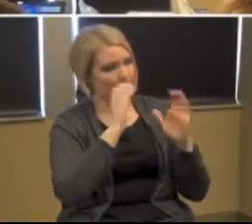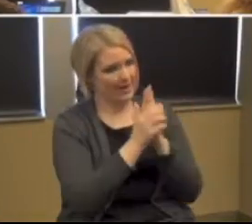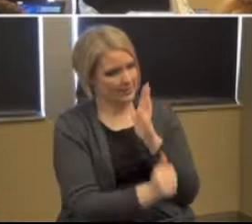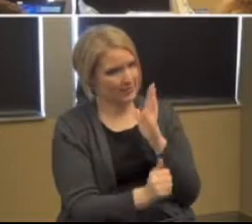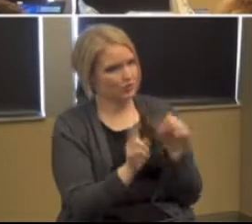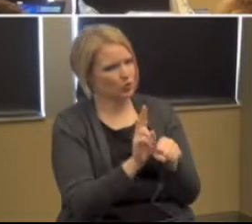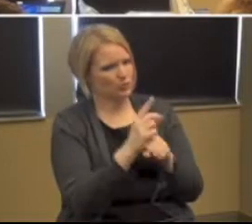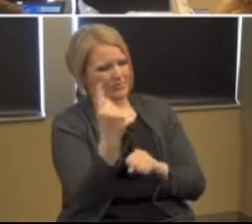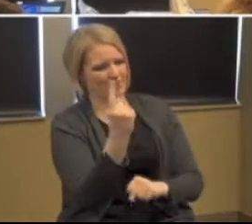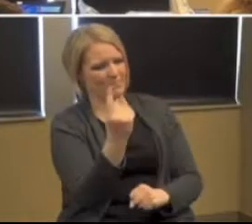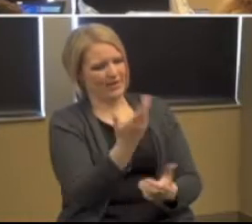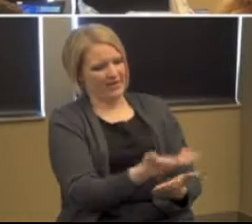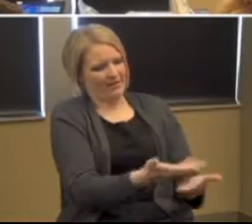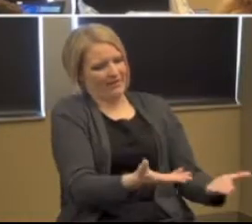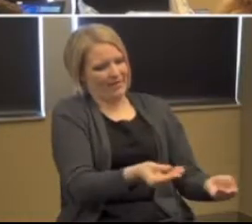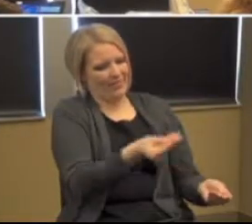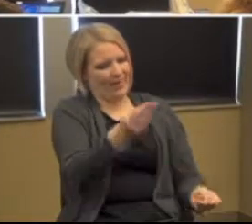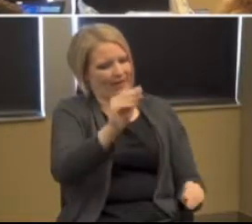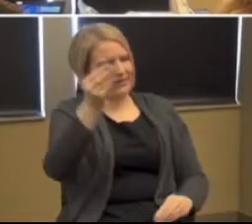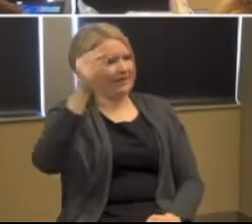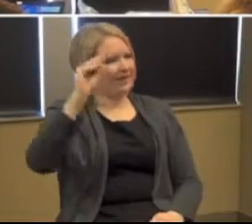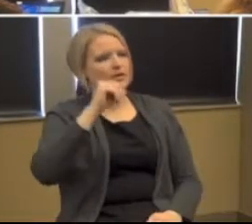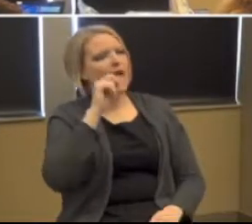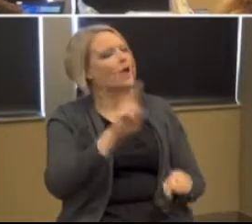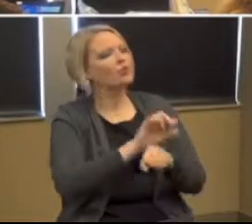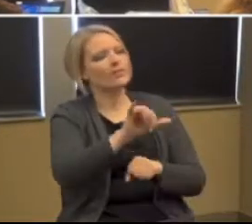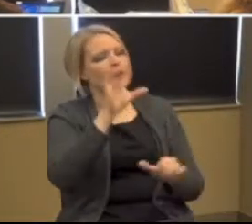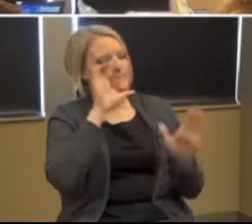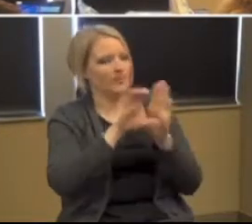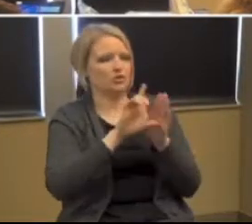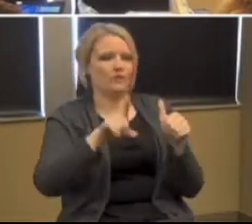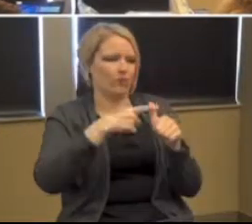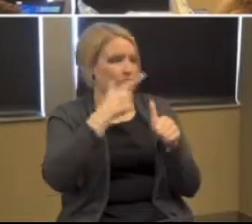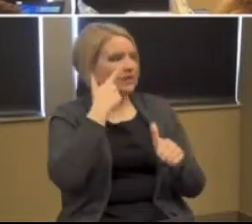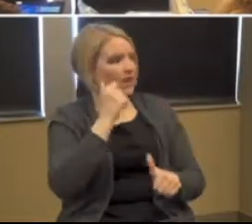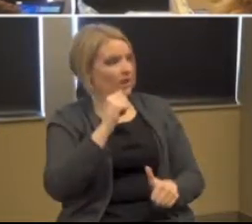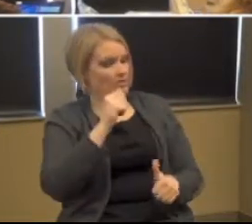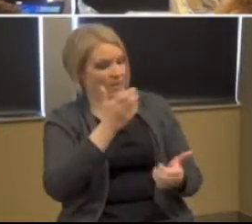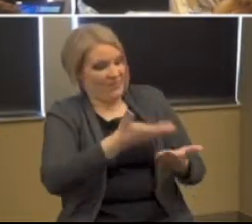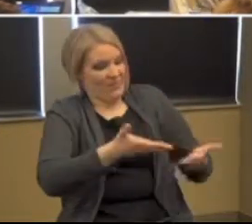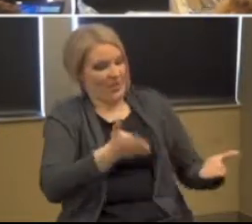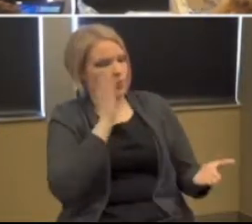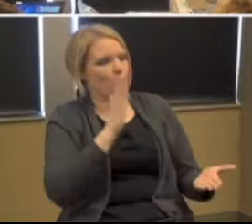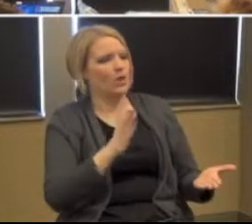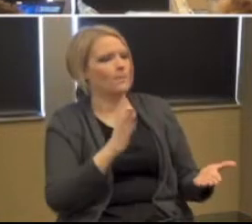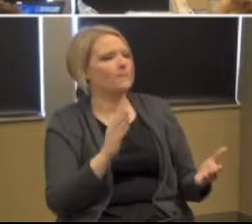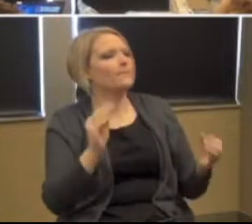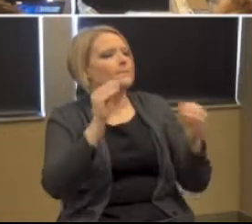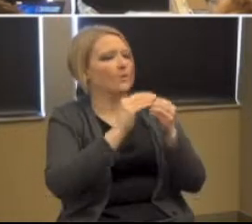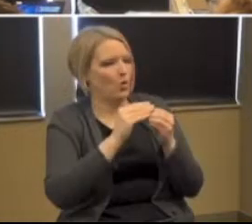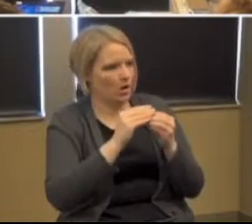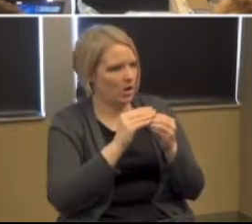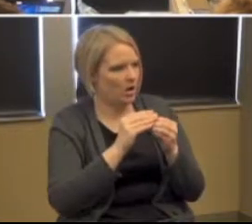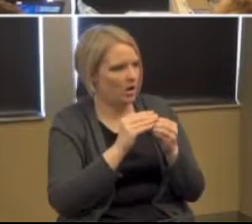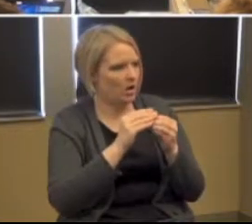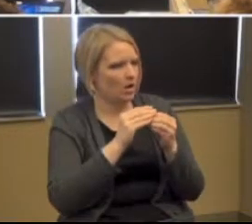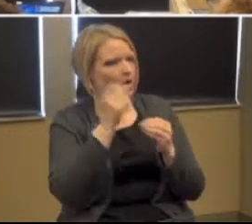skills using an object, not going to that icon first, because an object is going to be very meaningful for them.